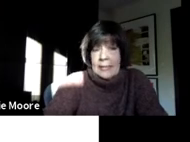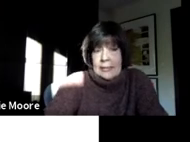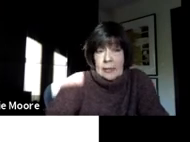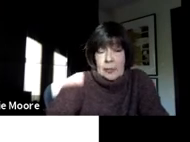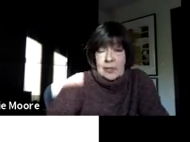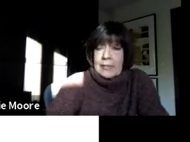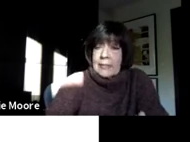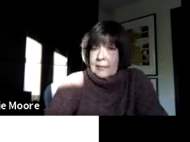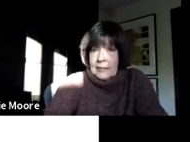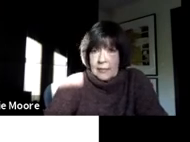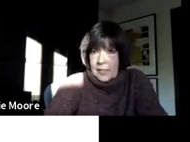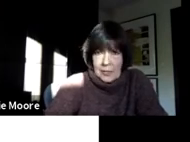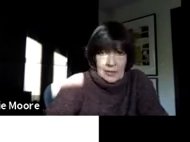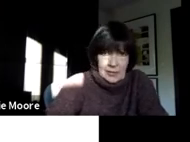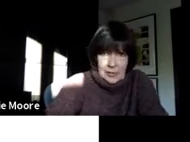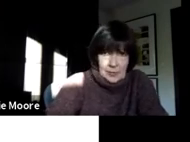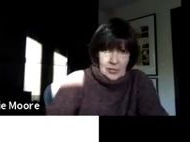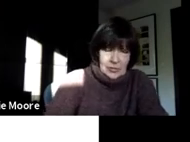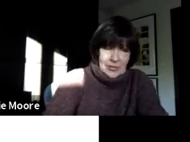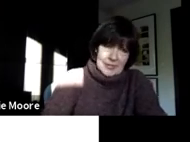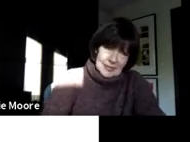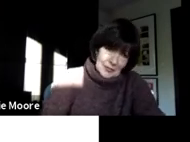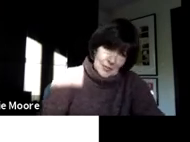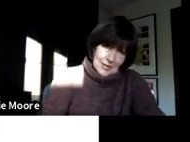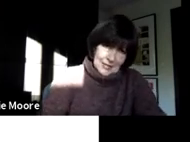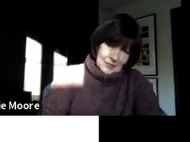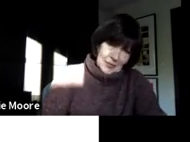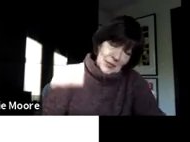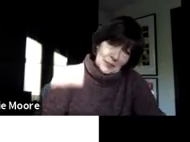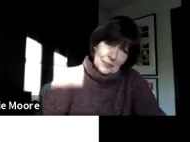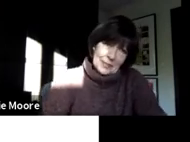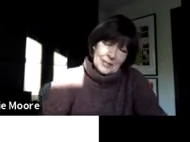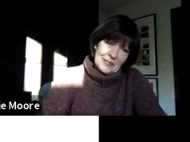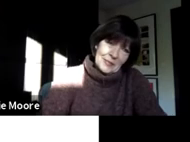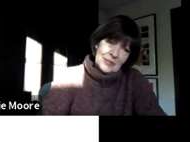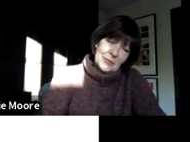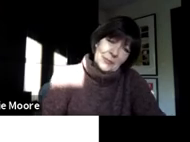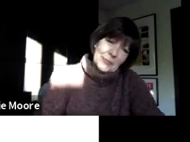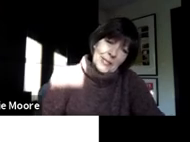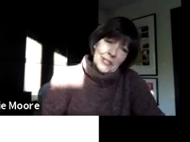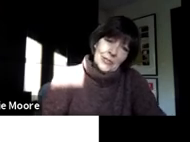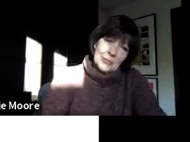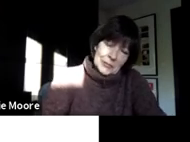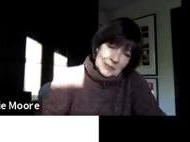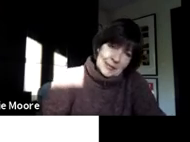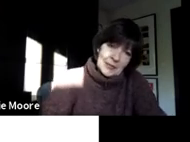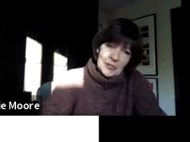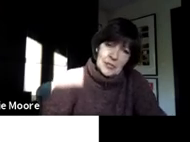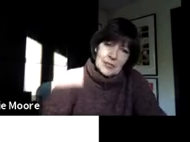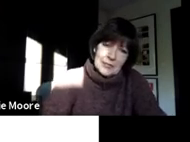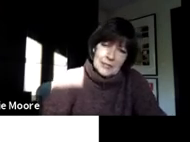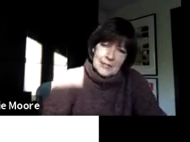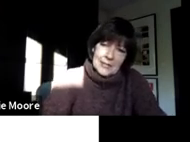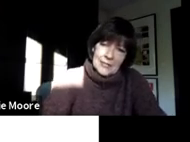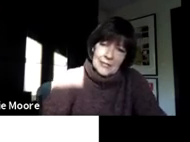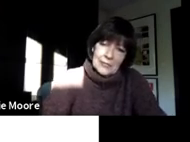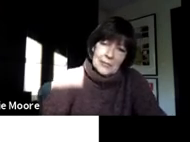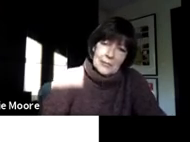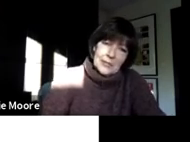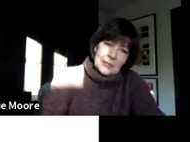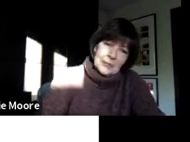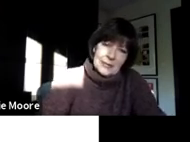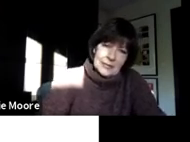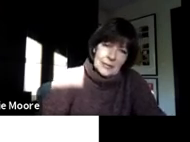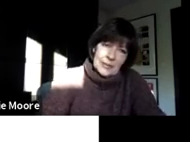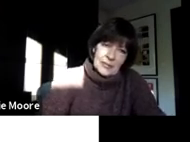I can't eat at Burger King. There's something in their special sauce that gives me hives, but I've been watching the rollout this year of their new